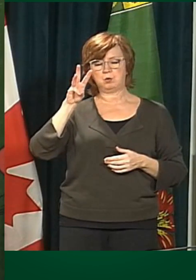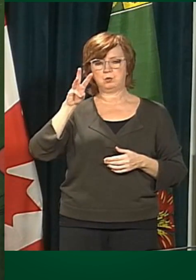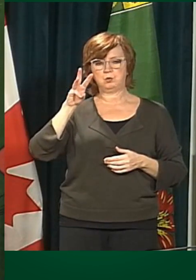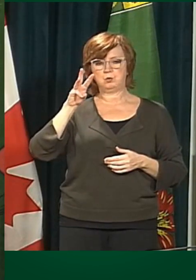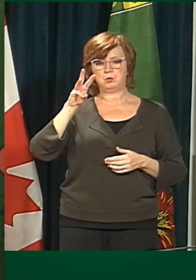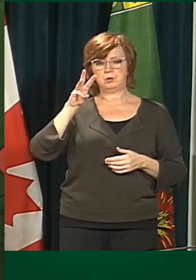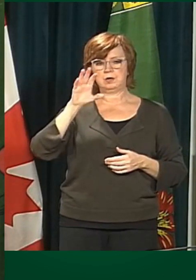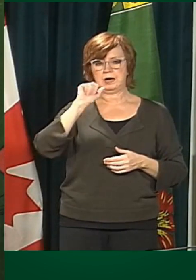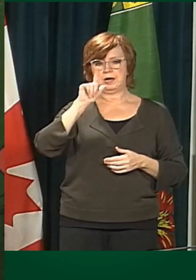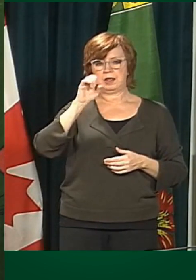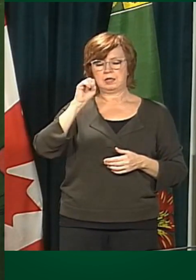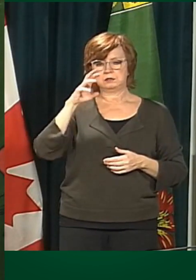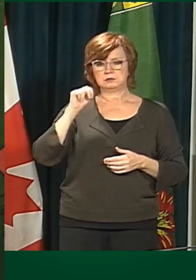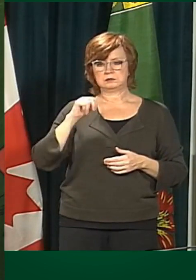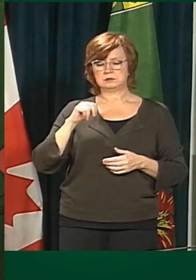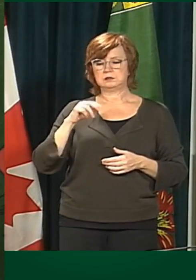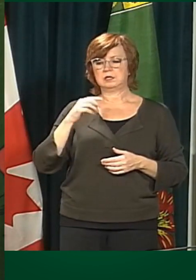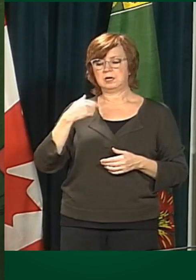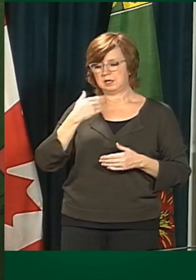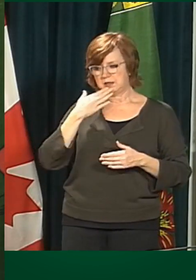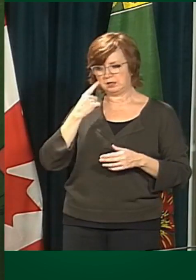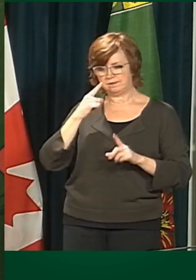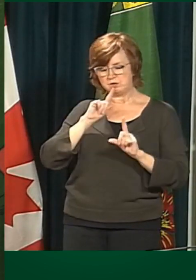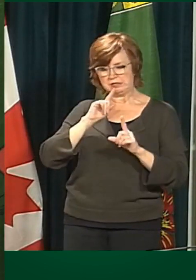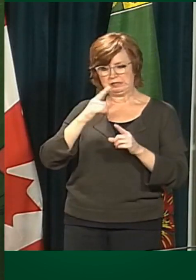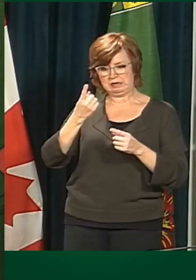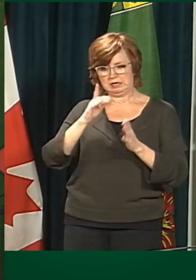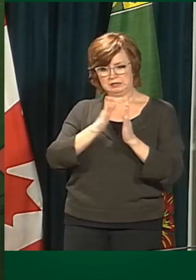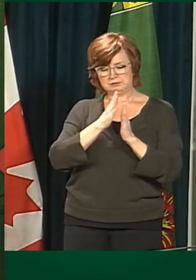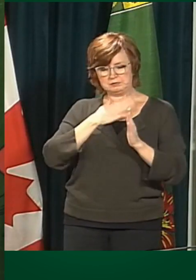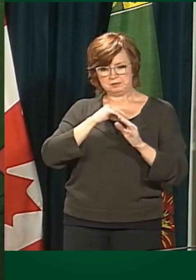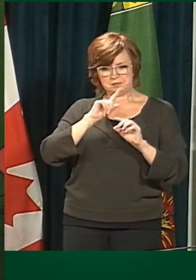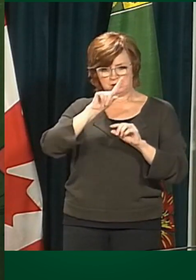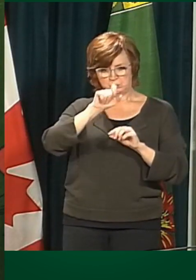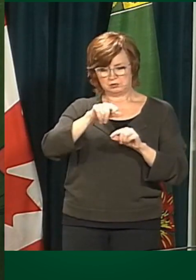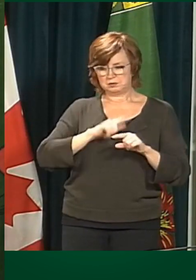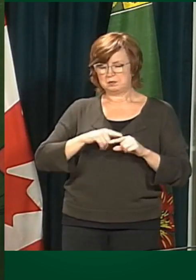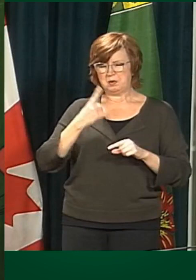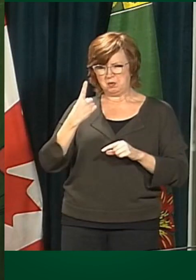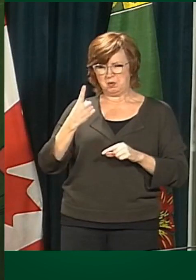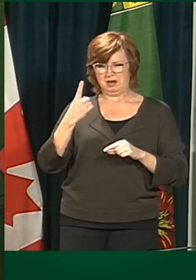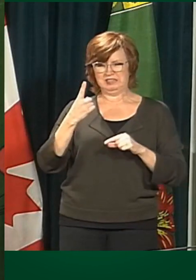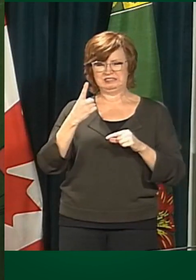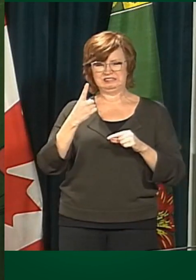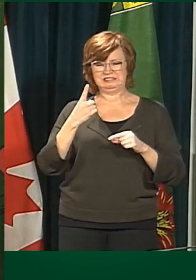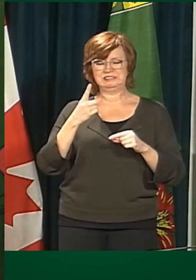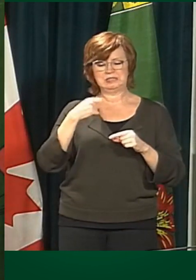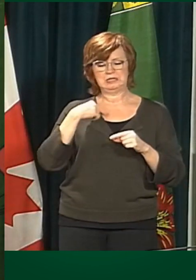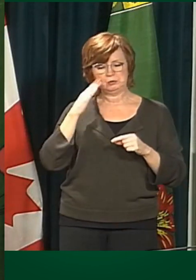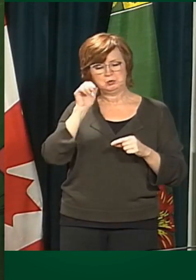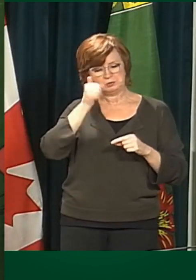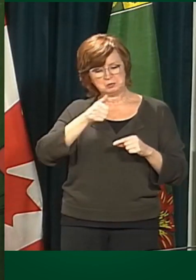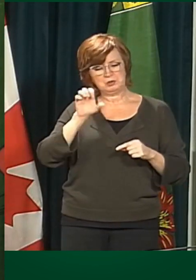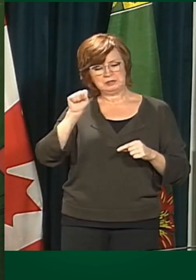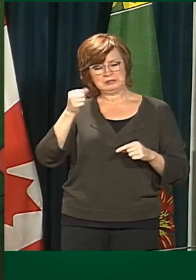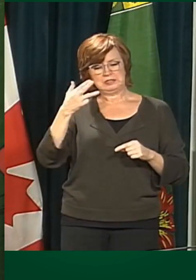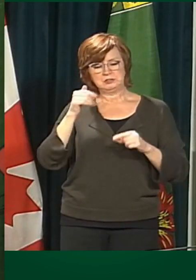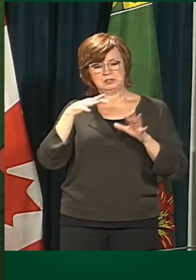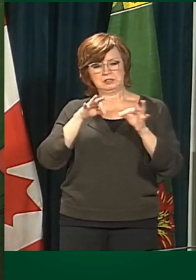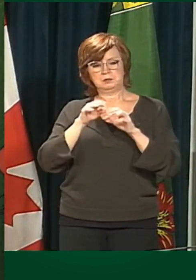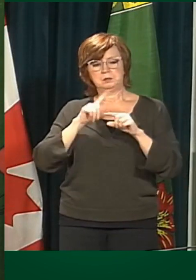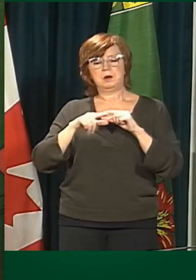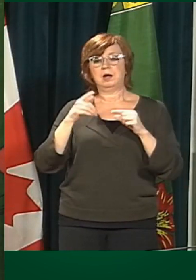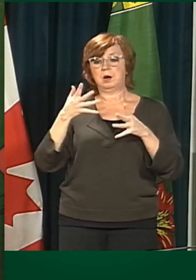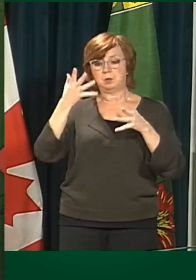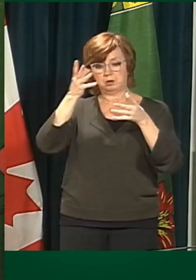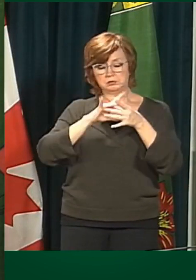I know that we're going to have to wait for tomorrow for updates about La Loche, but I was just wondering if you could speak generally about in La Loche they've implemented a